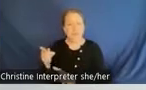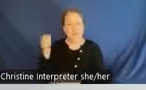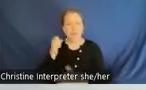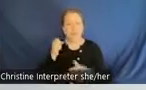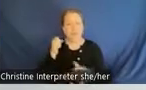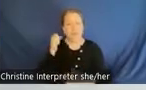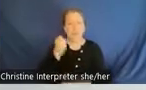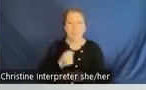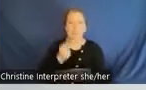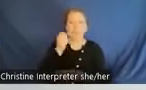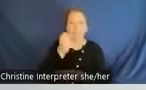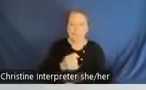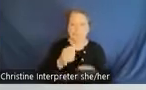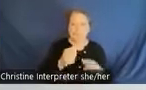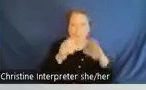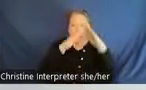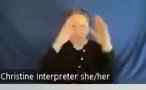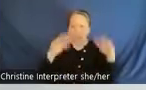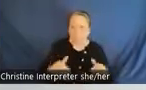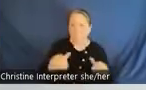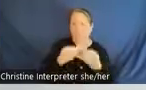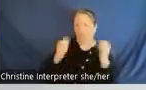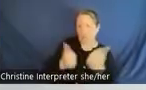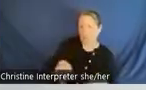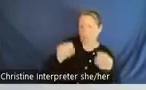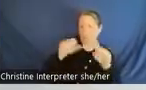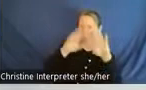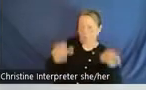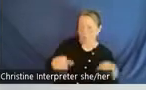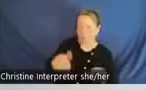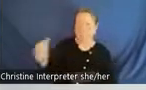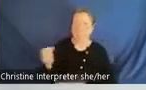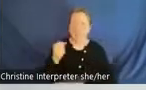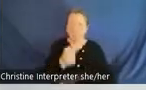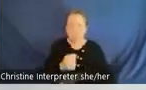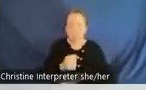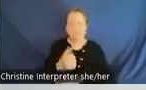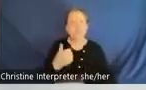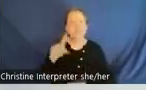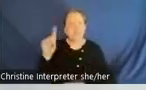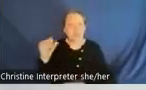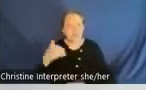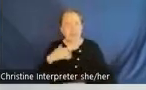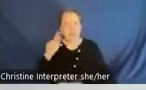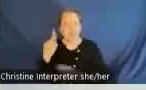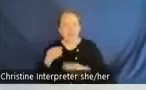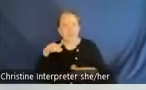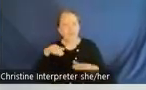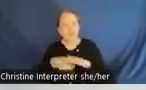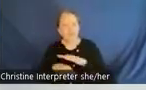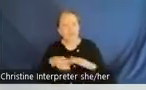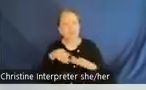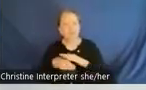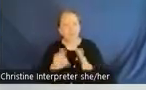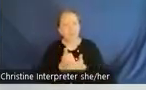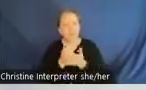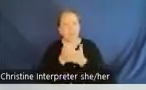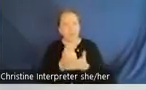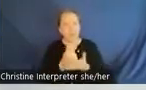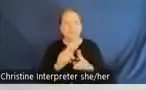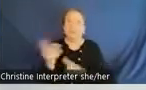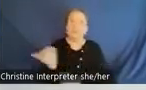house that was owned by the agency, and they had people coming in and out to help them, but they lived together, kind